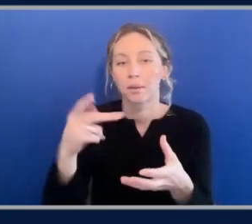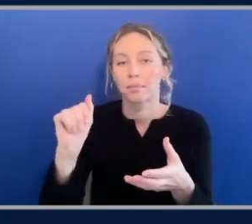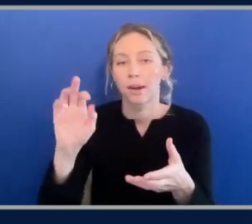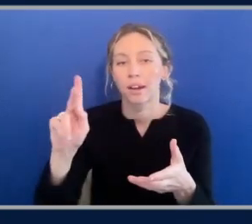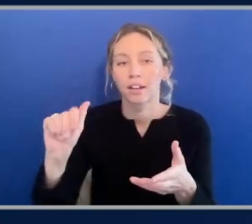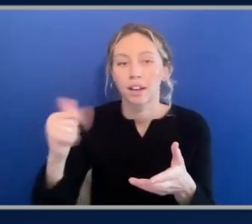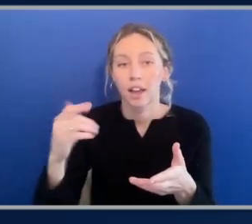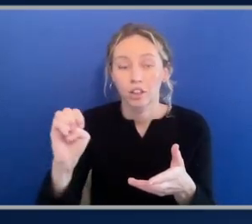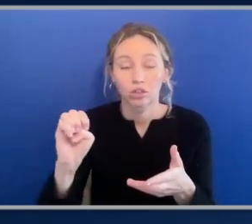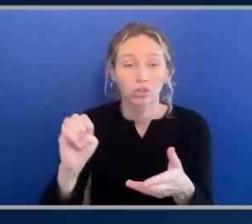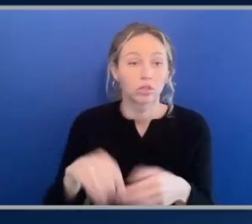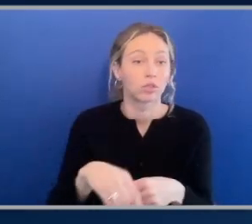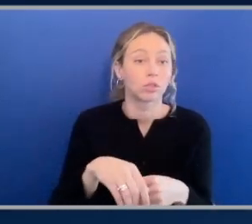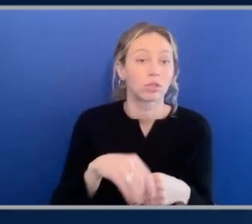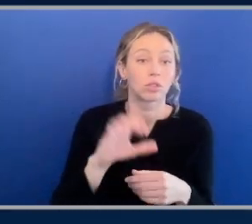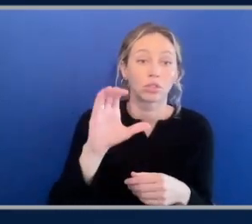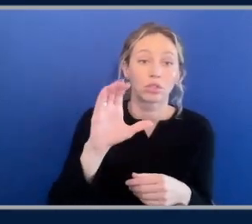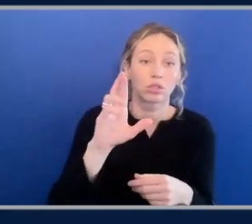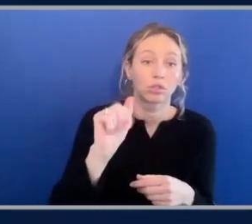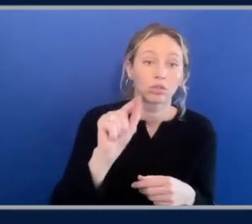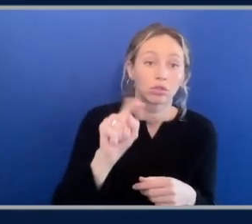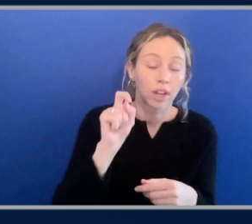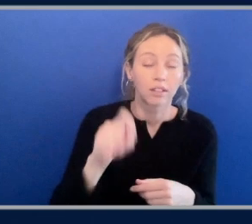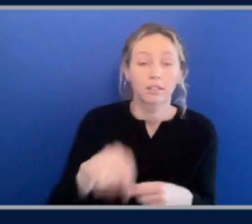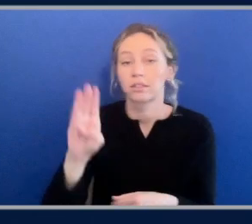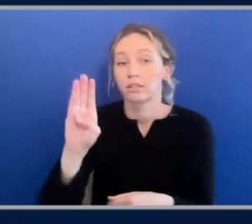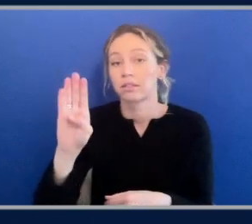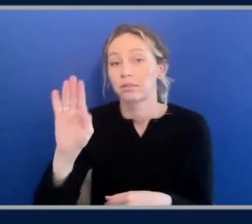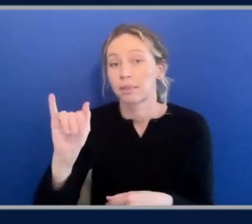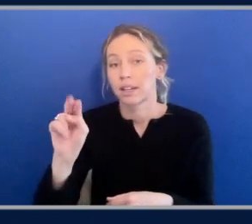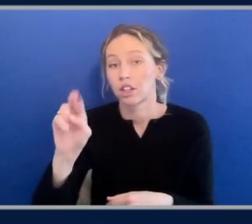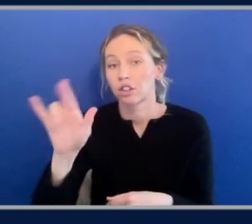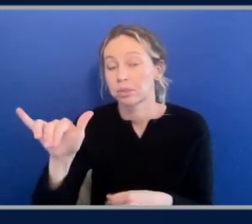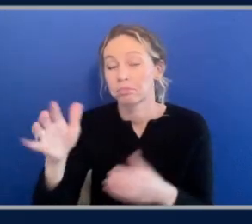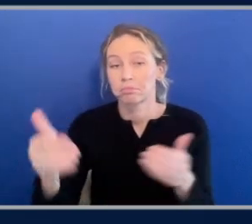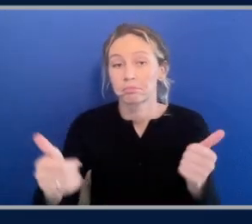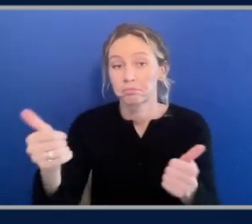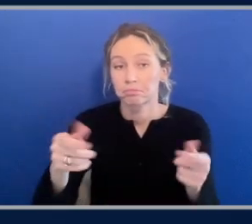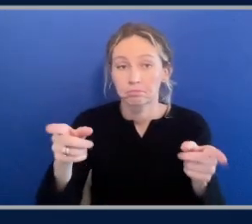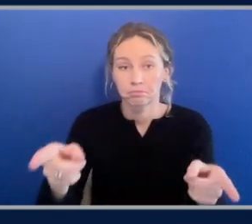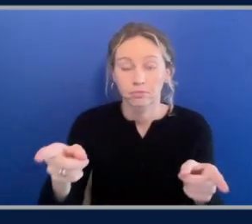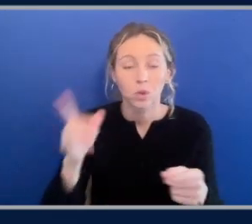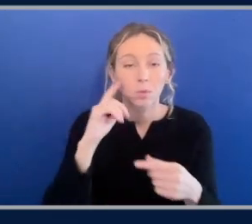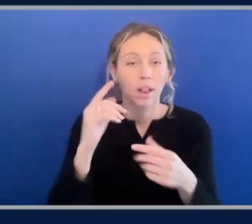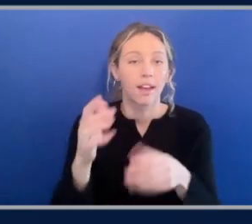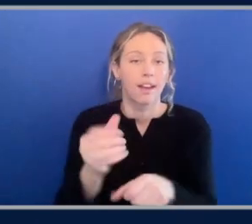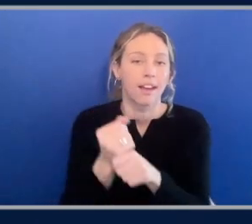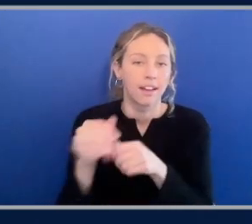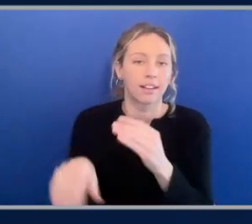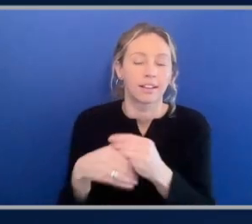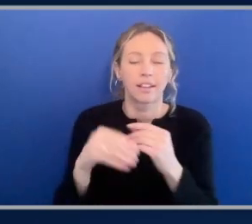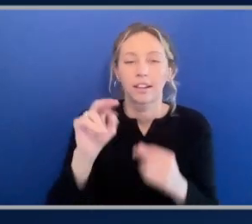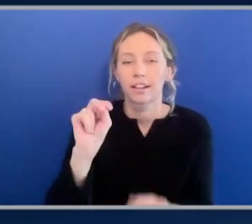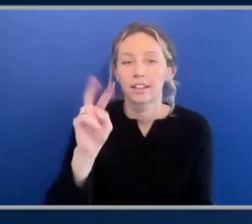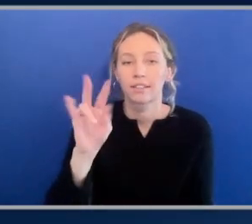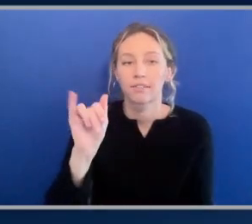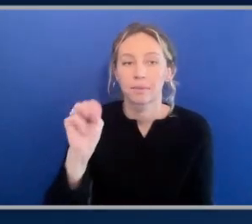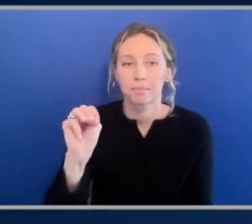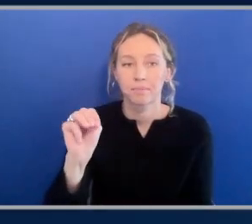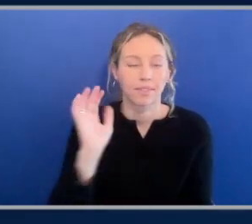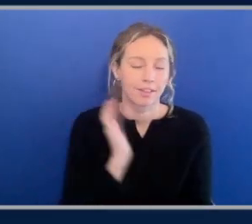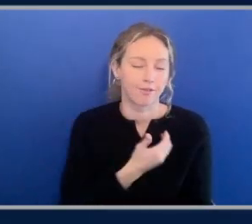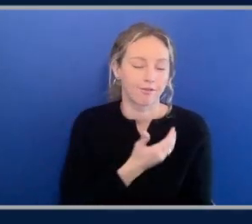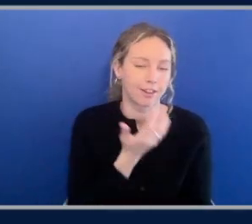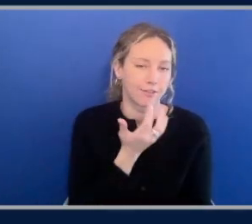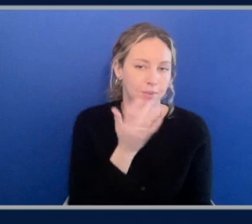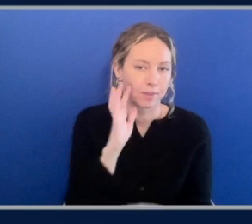type package or an actual binary. Okay. Then you'll actually get a source directory. So let's use our favorite editor, NeoVim, and crack it open. Yeah,